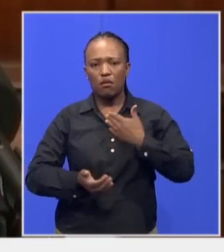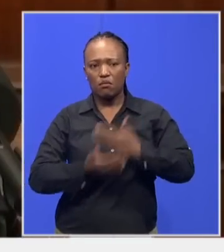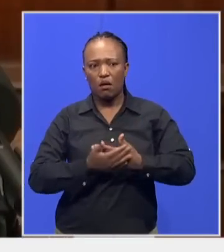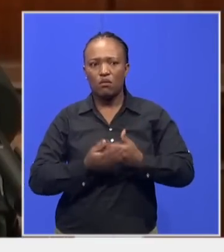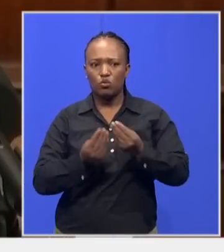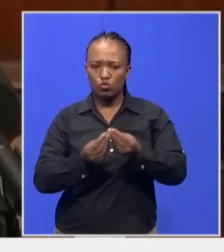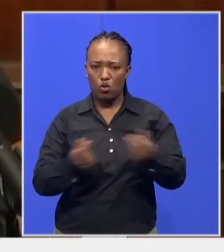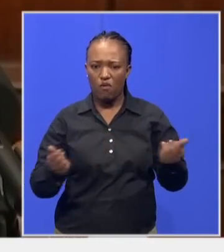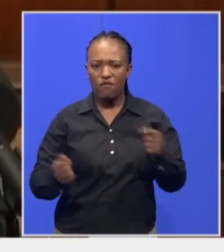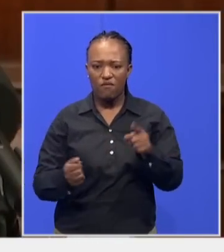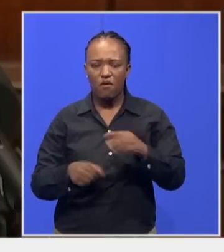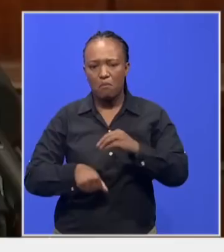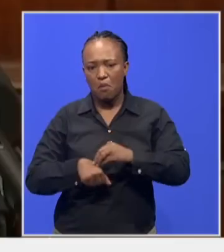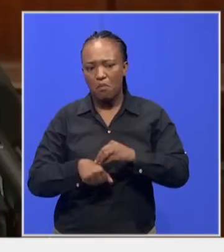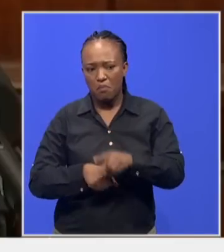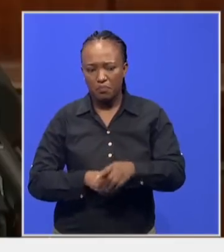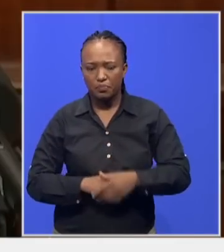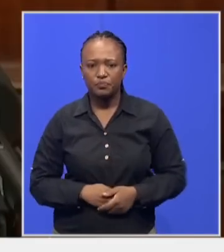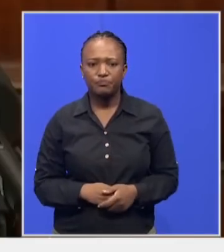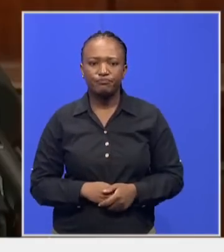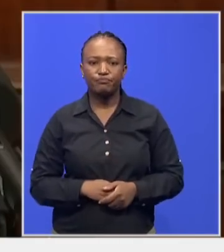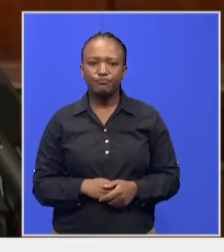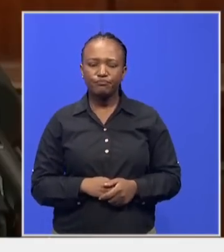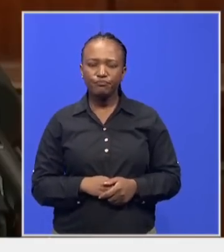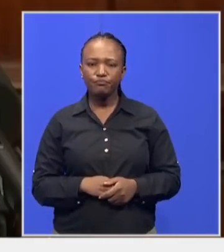address these challenges going